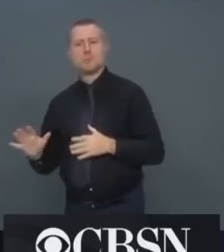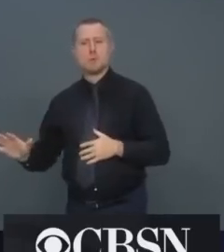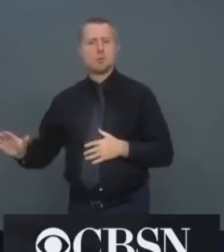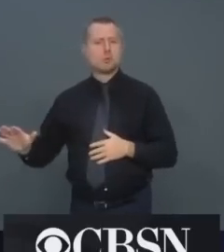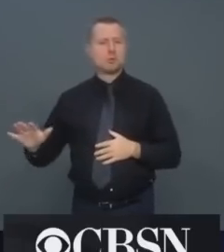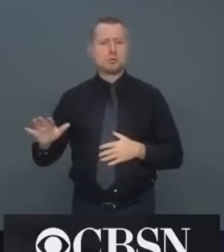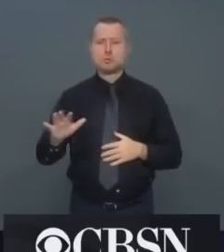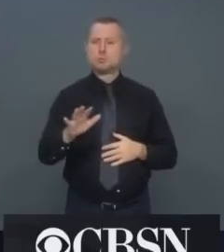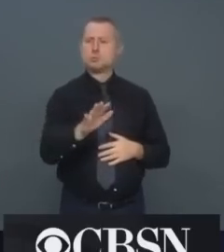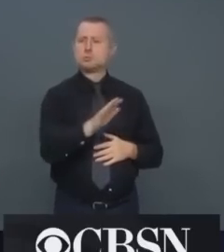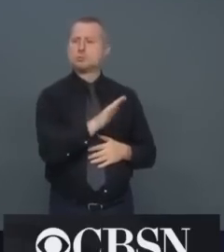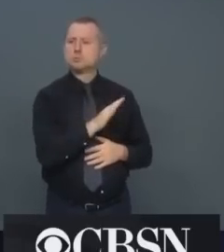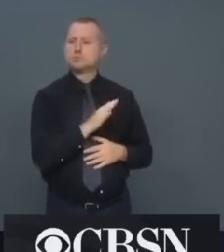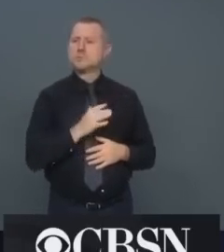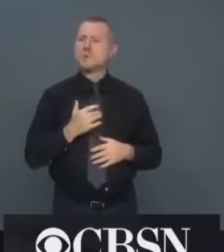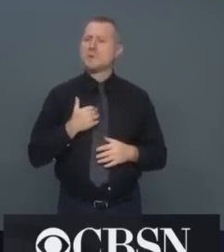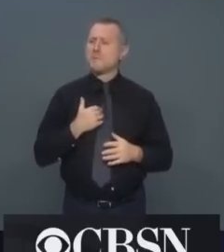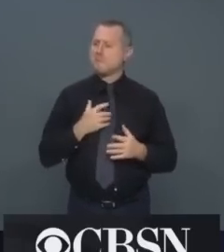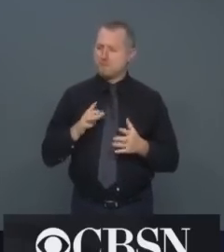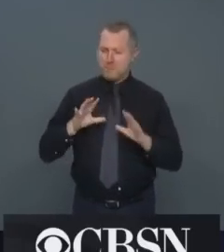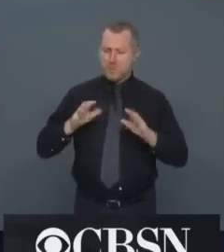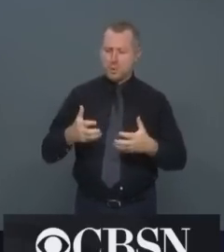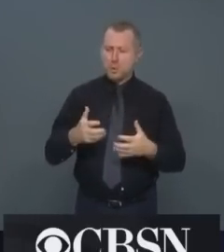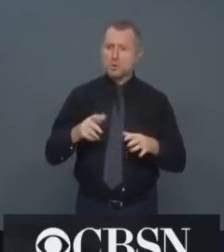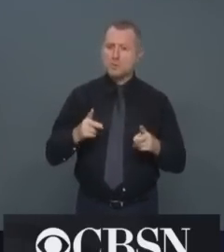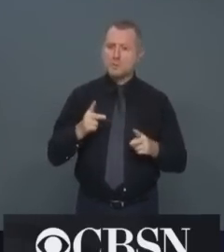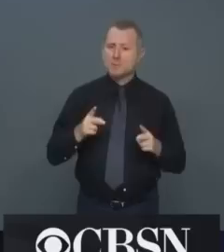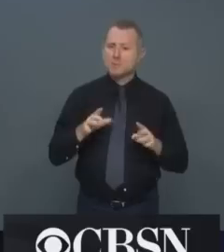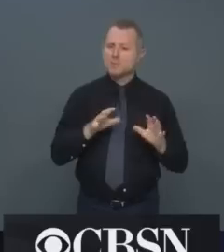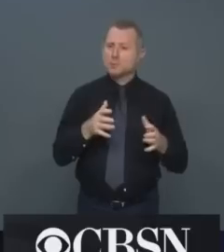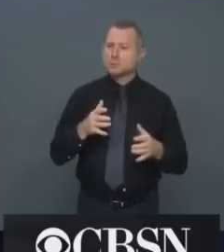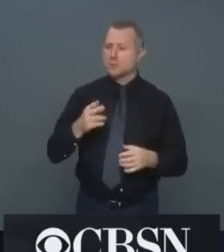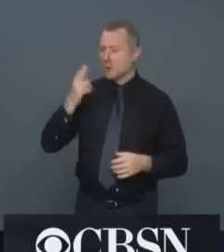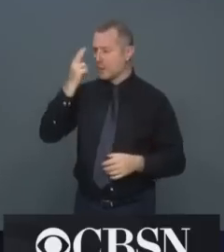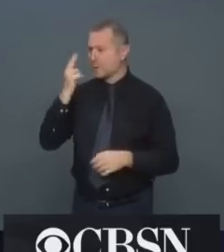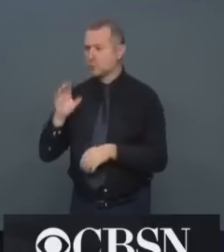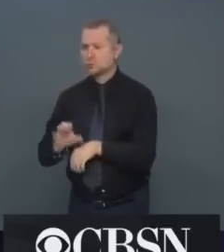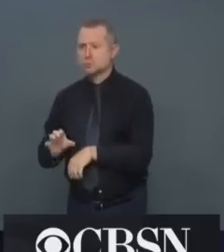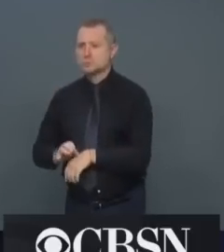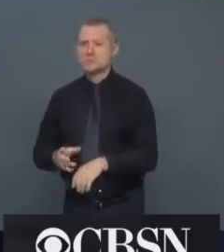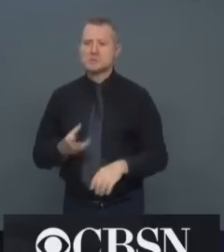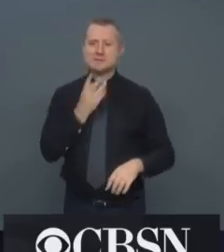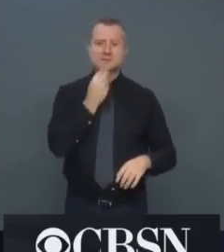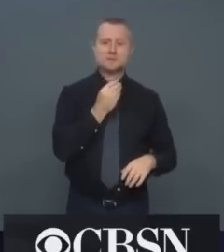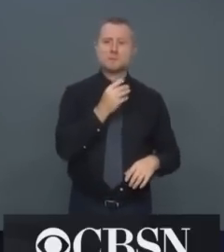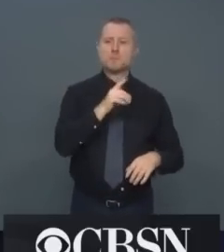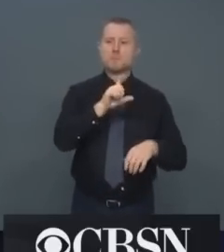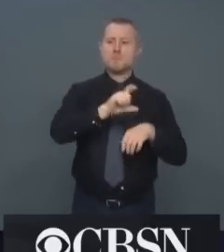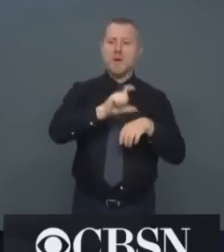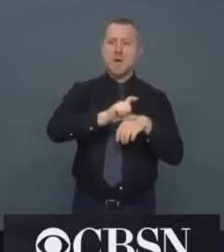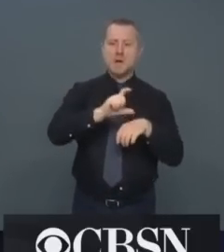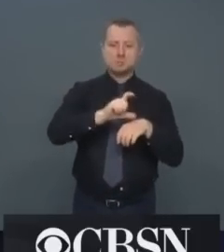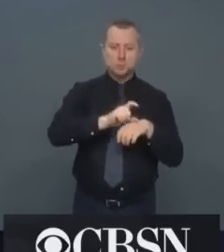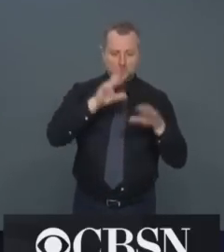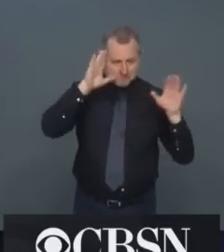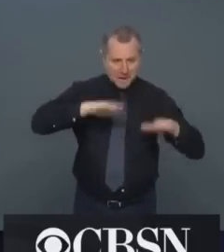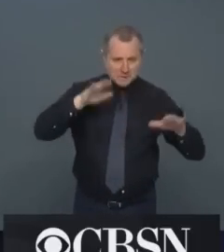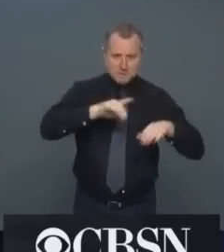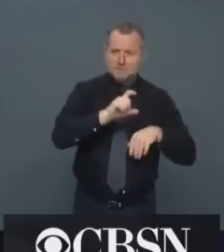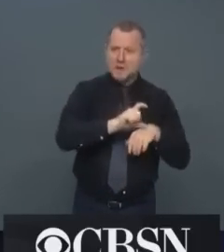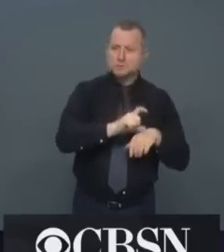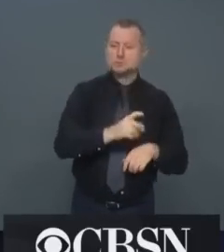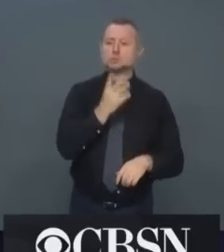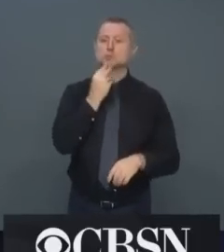population restrictions in a Catholic church, in a mosque, in a temple, and they have to be respected by